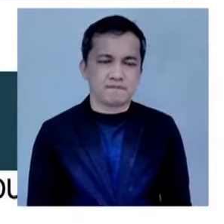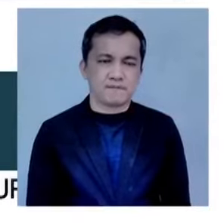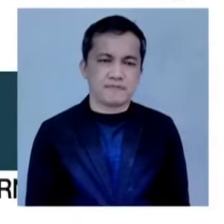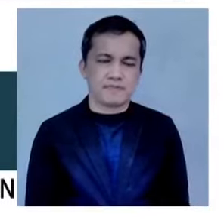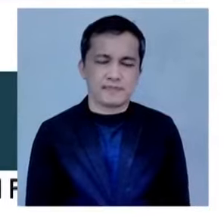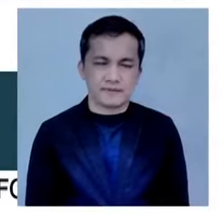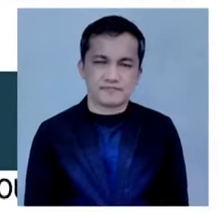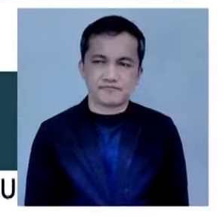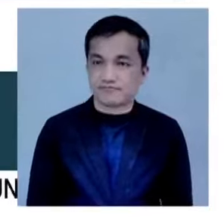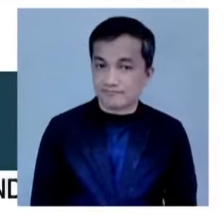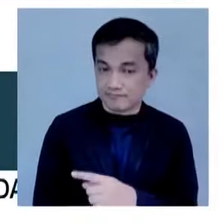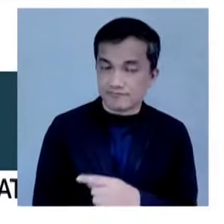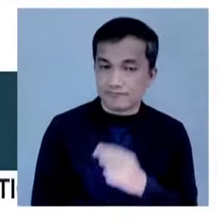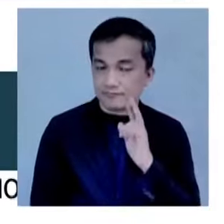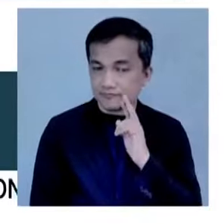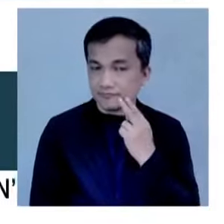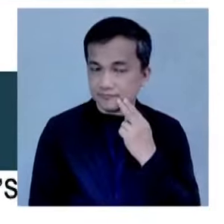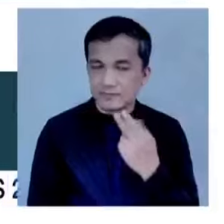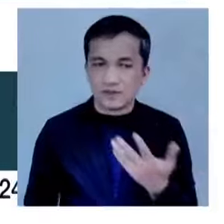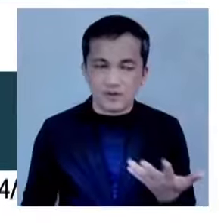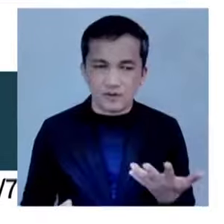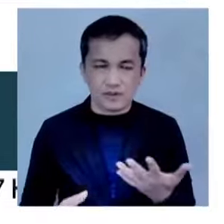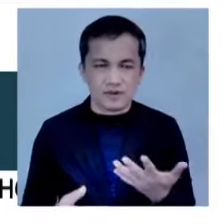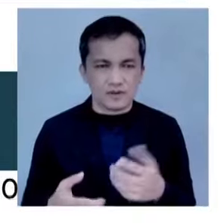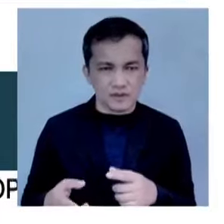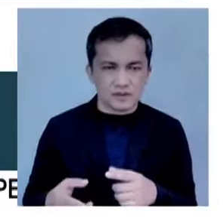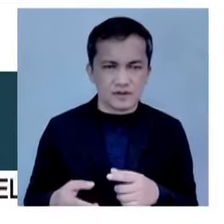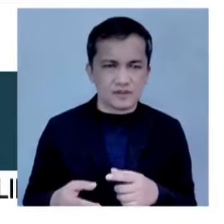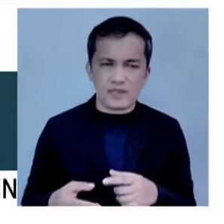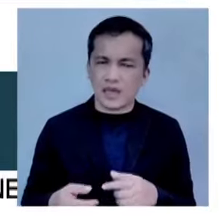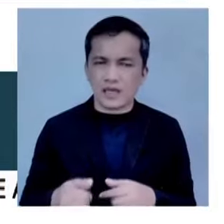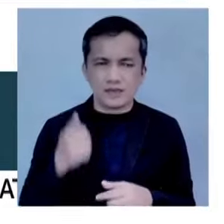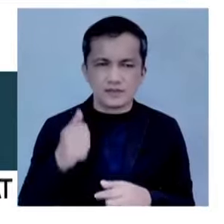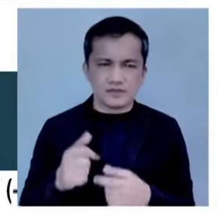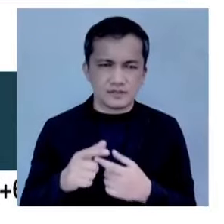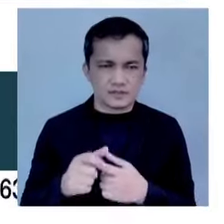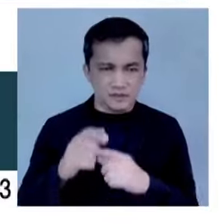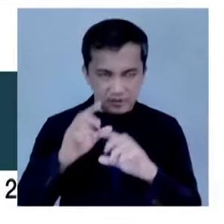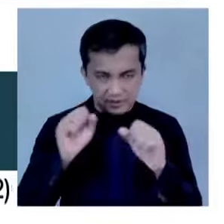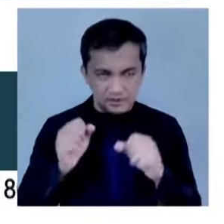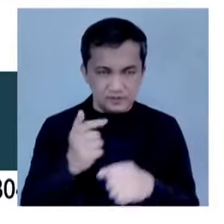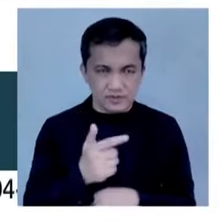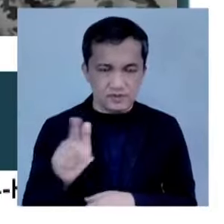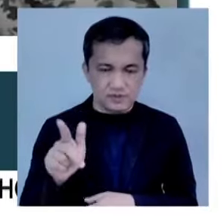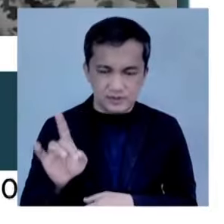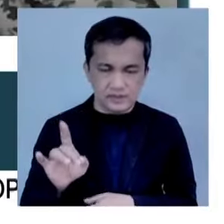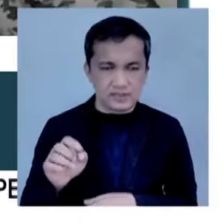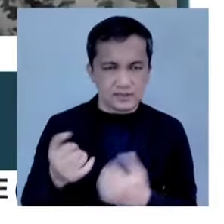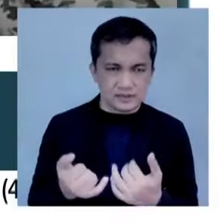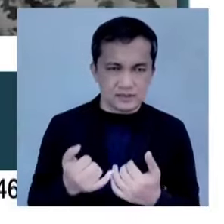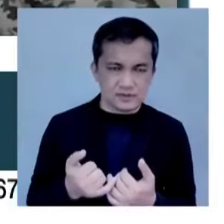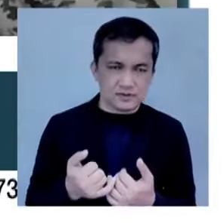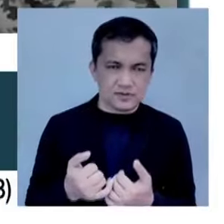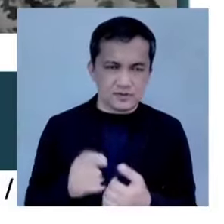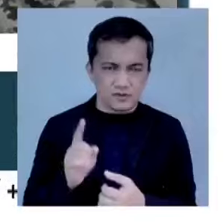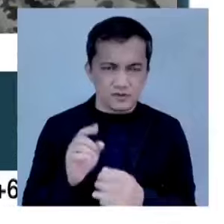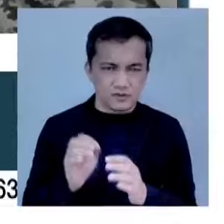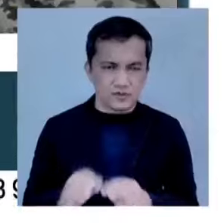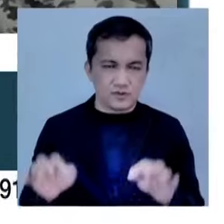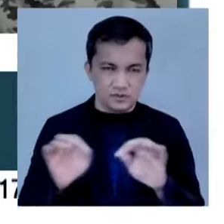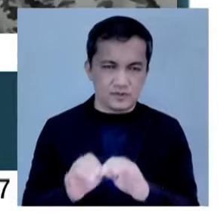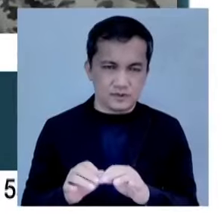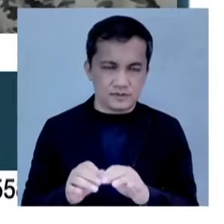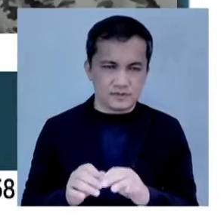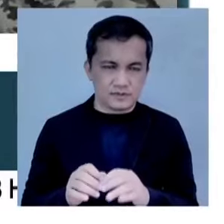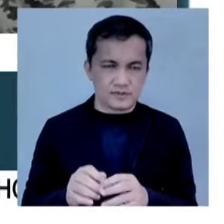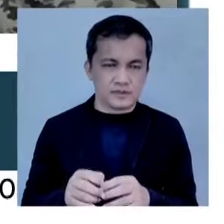Ontiveros, meanwhile, says she has no plans yet of running for president in 2028. Right now, she says what's important is to revive